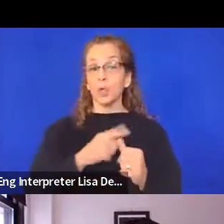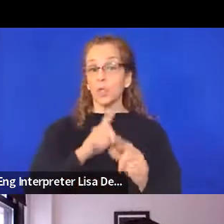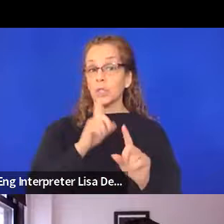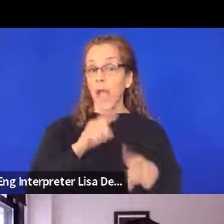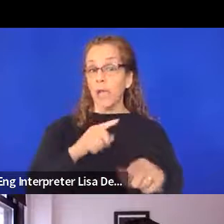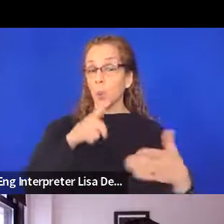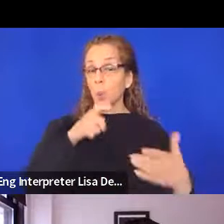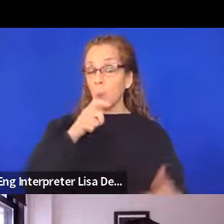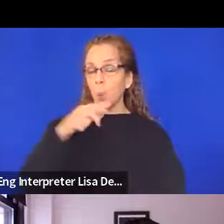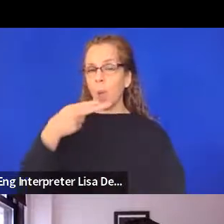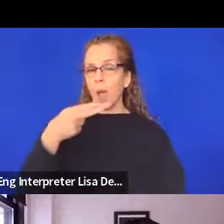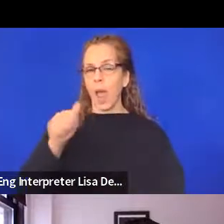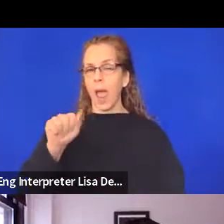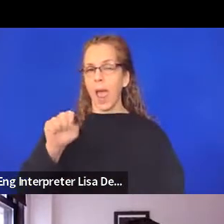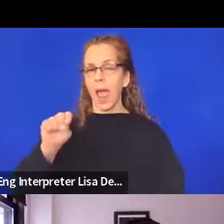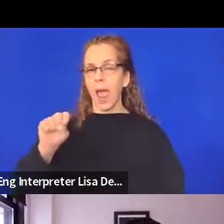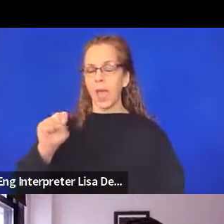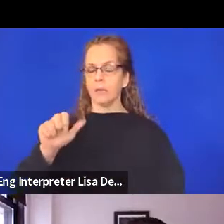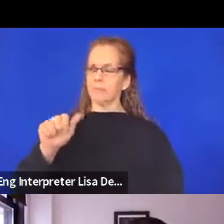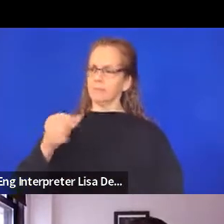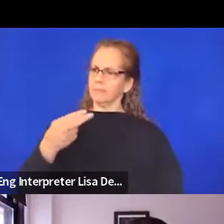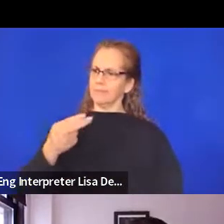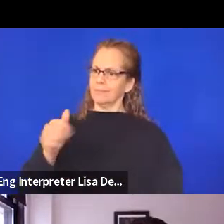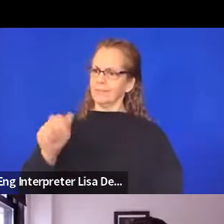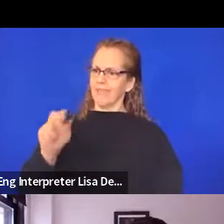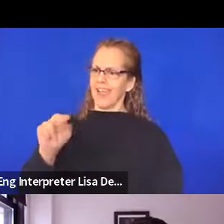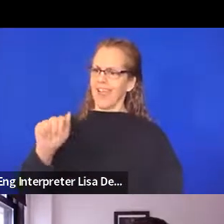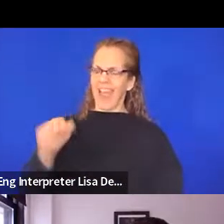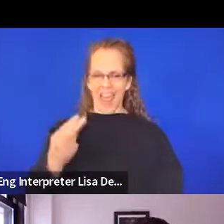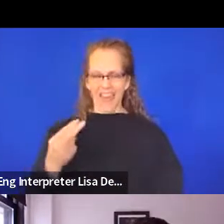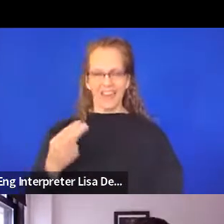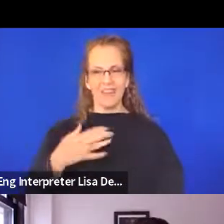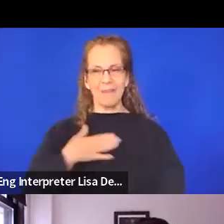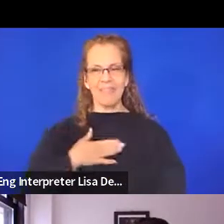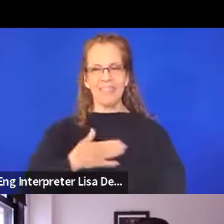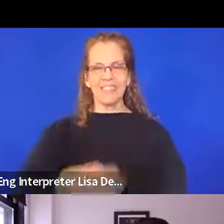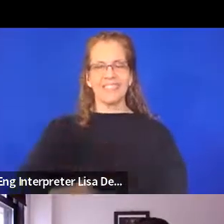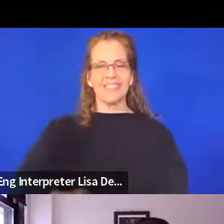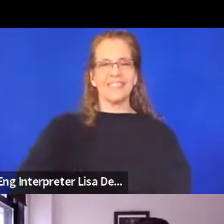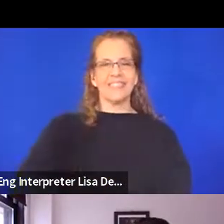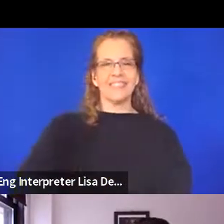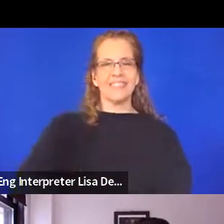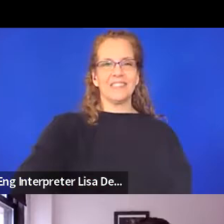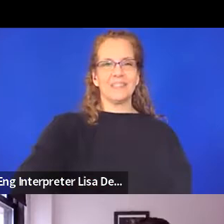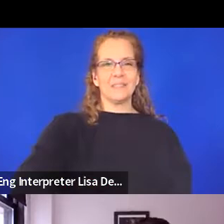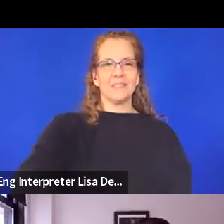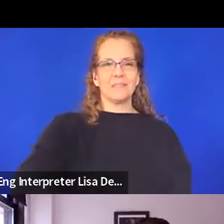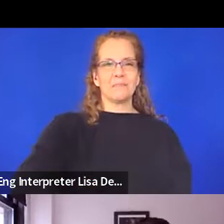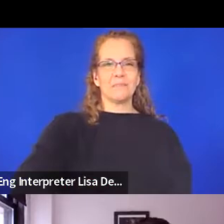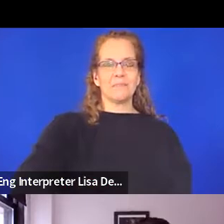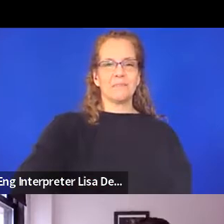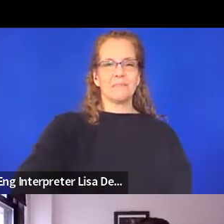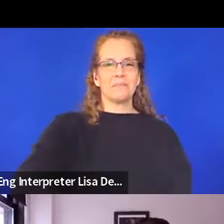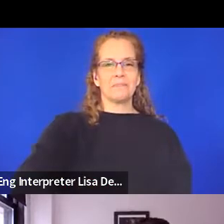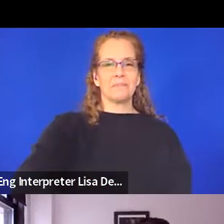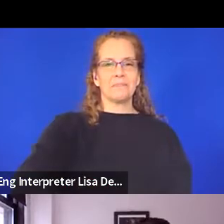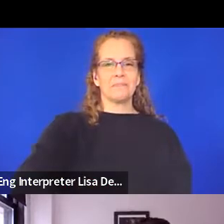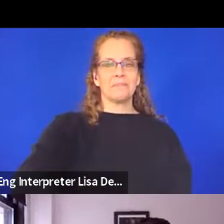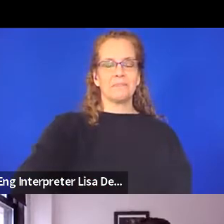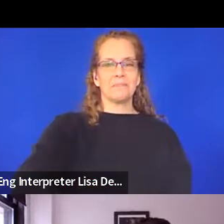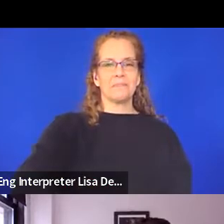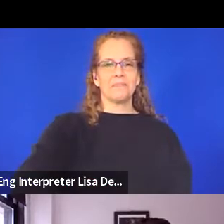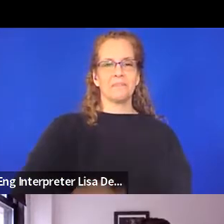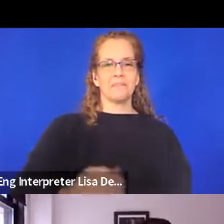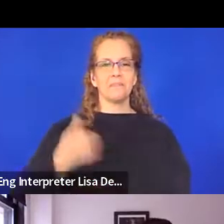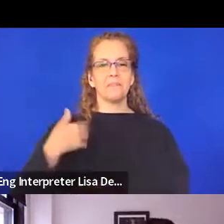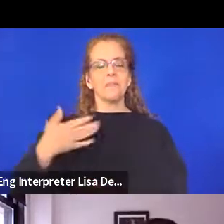begin. Sure. So Emit Theater formed about 5 years ago with a very specific performance format. We were doing